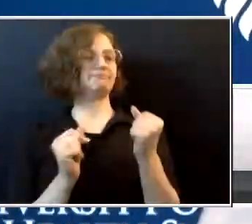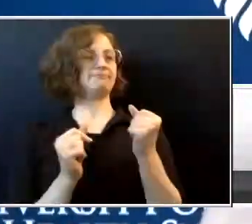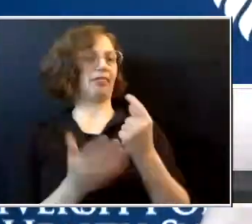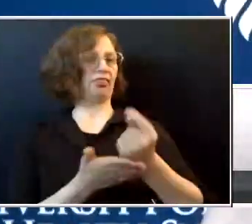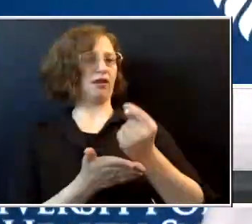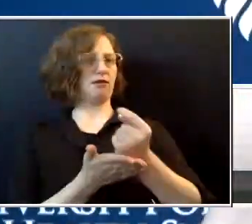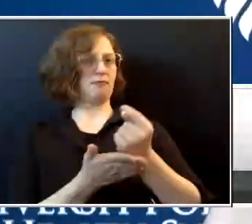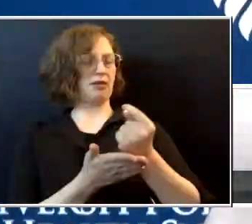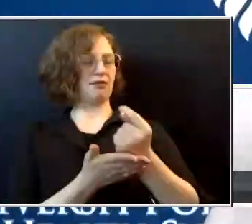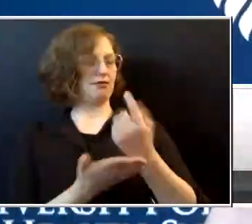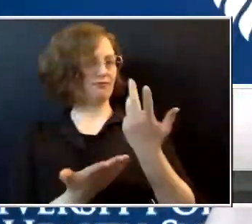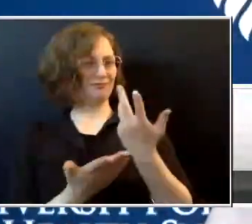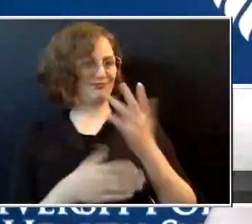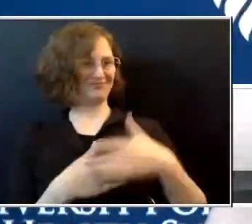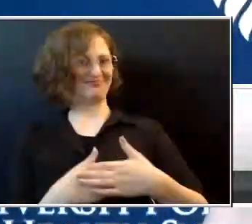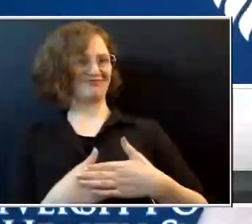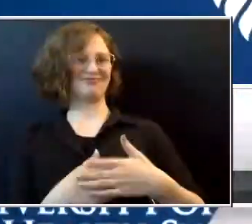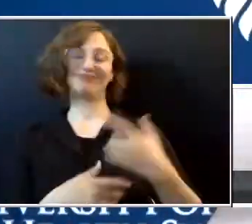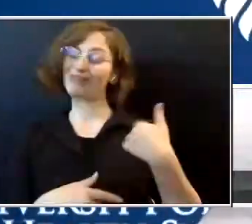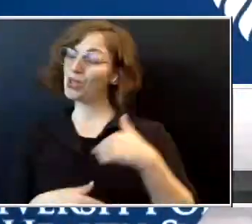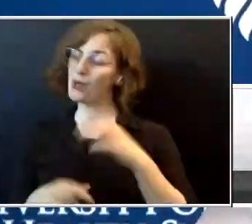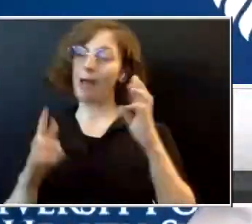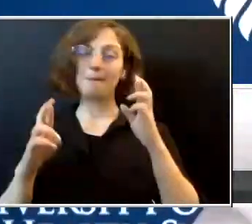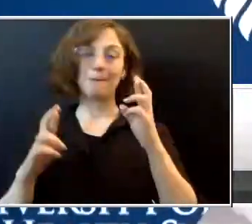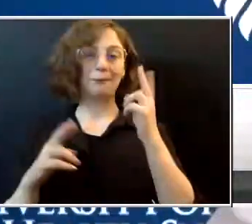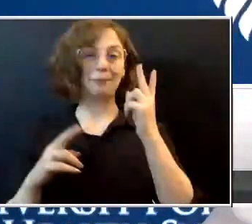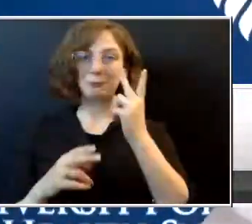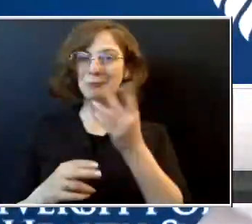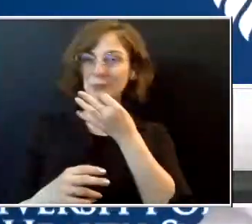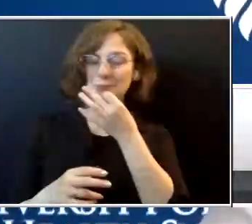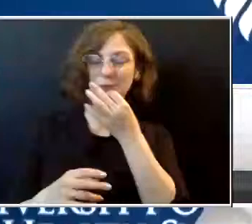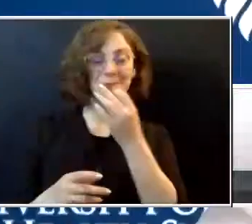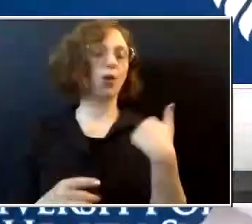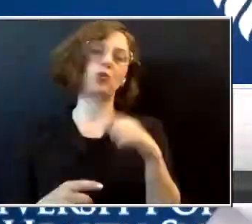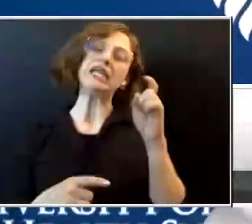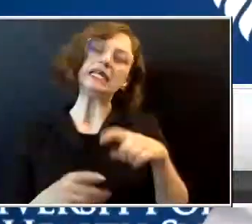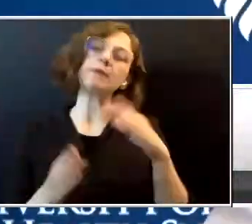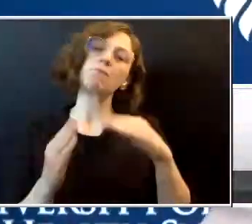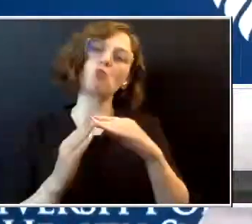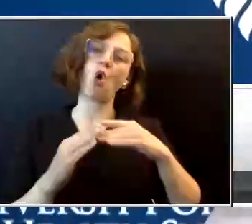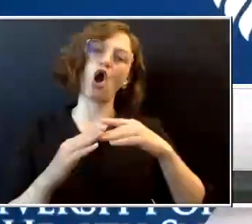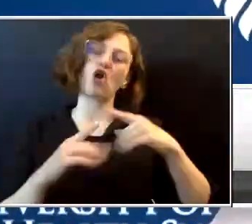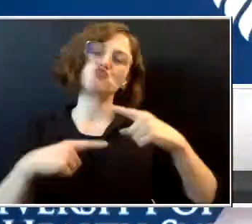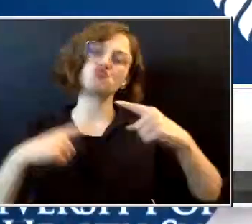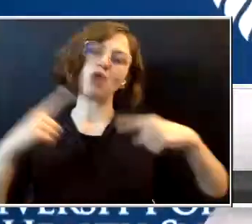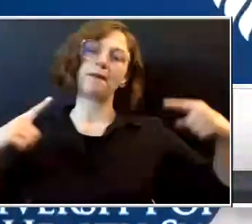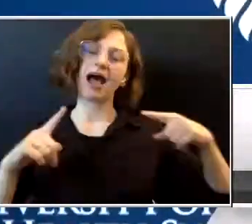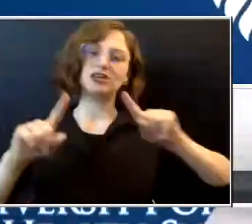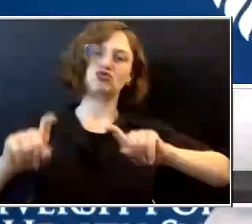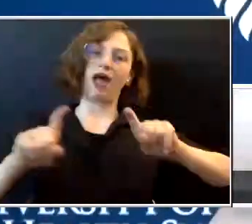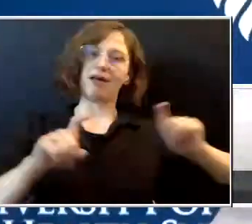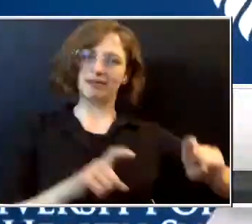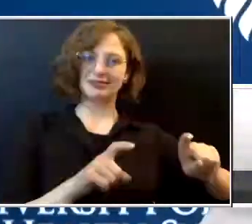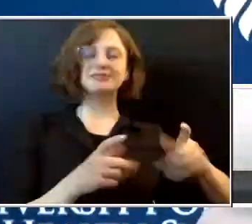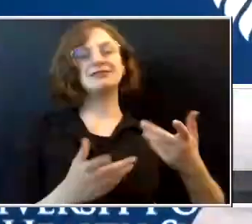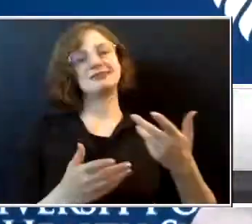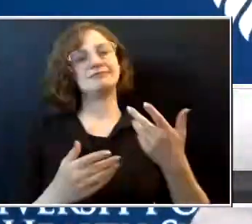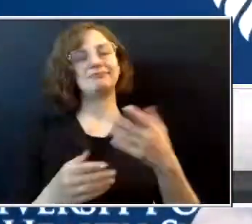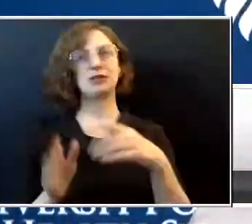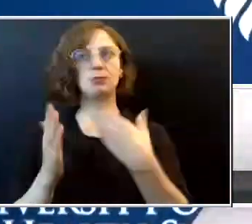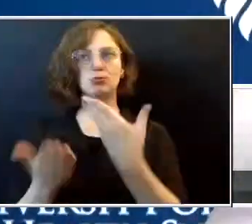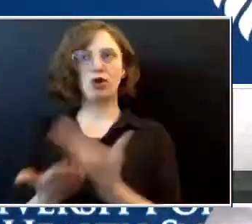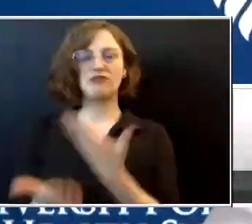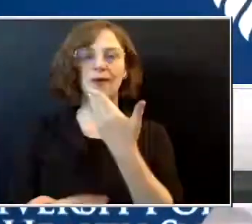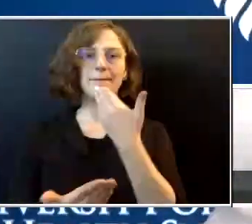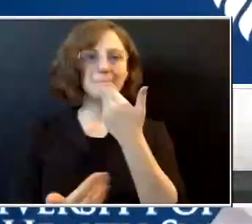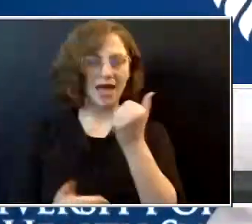we just need more randomized clinical trials for that to prove it's better than the standard of care, which is stem cell transplant. Gladly that KU have 2 major